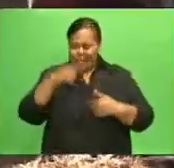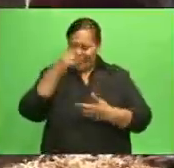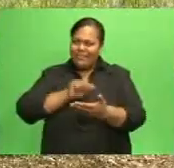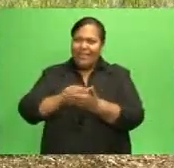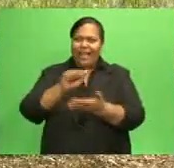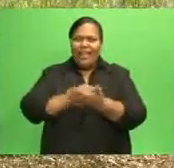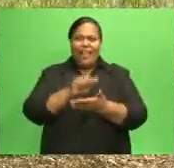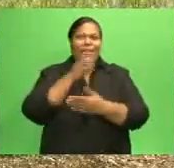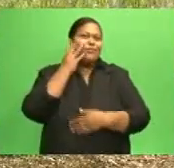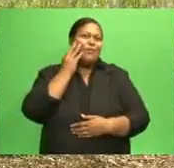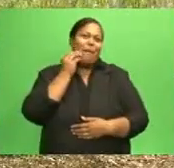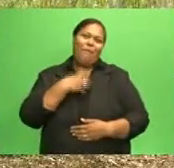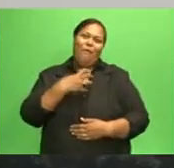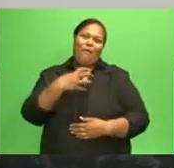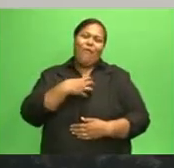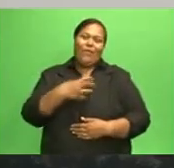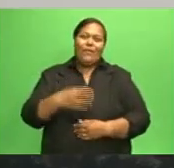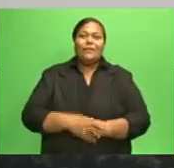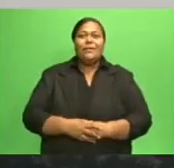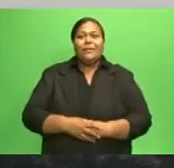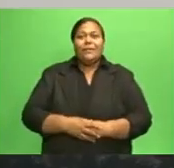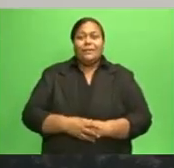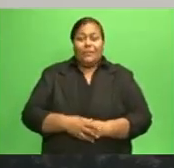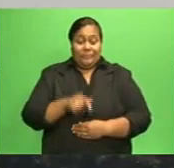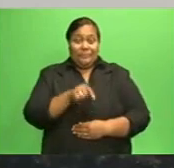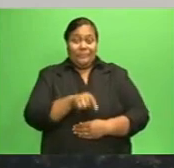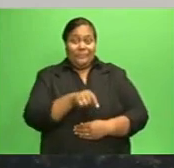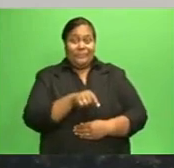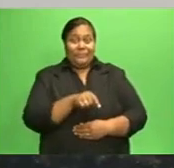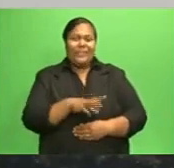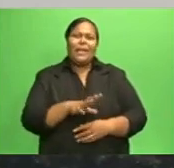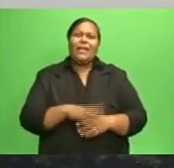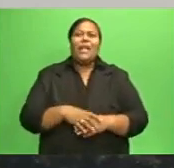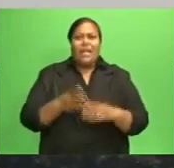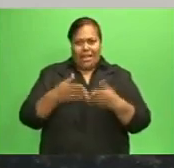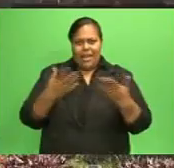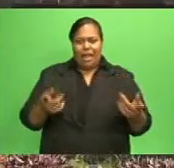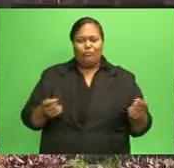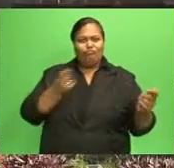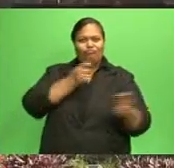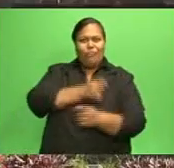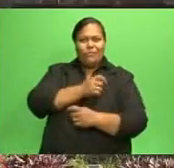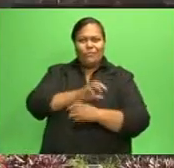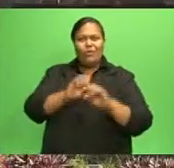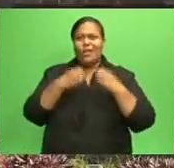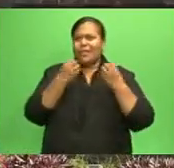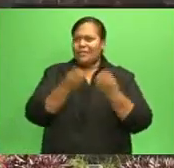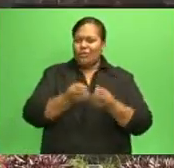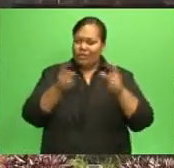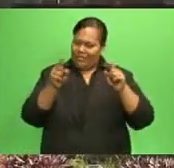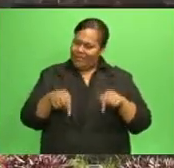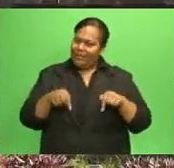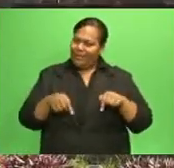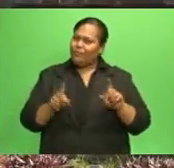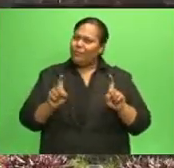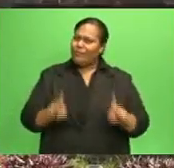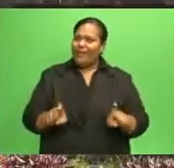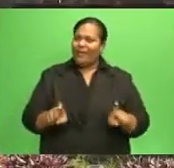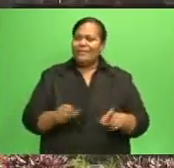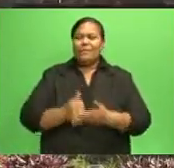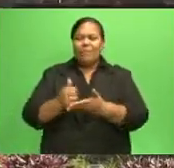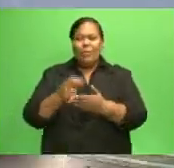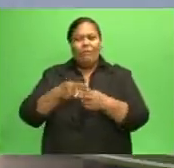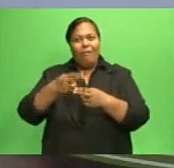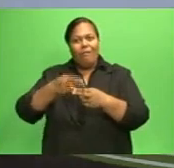more effectively. The corporation is being described as a changed organization, here to stay and support farmers. So the